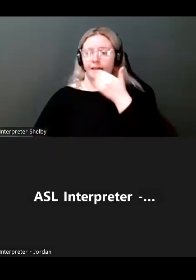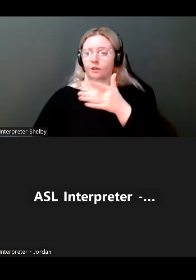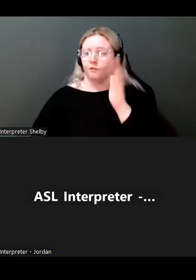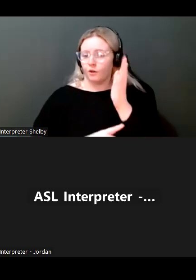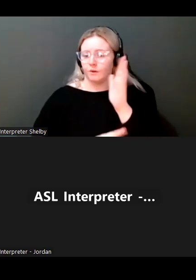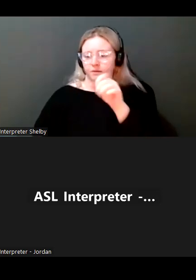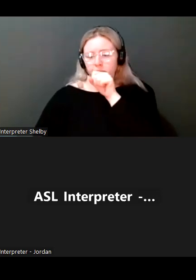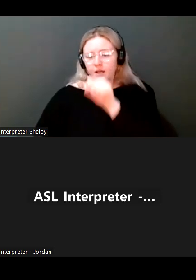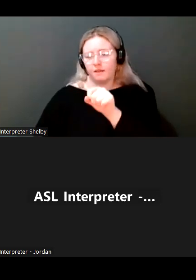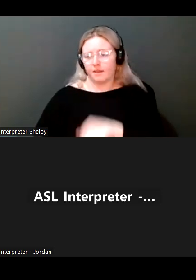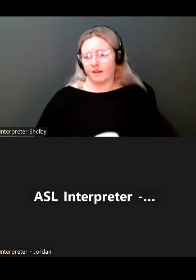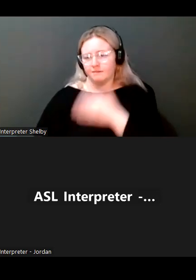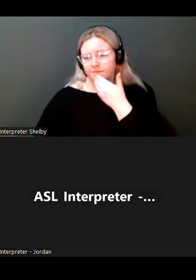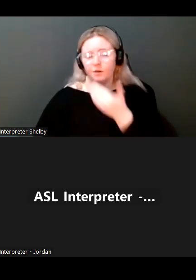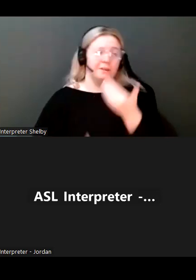much. Thanks a lot.